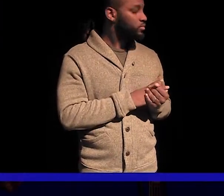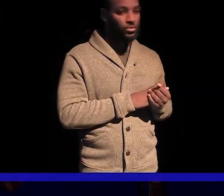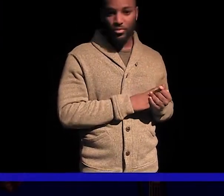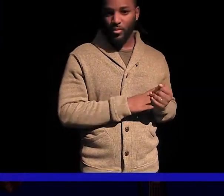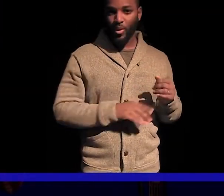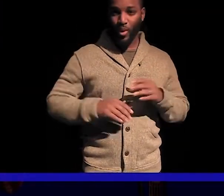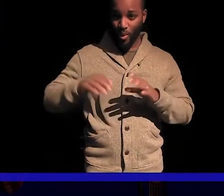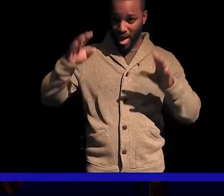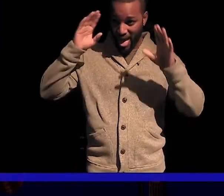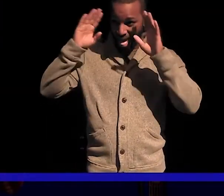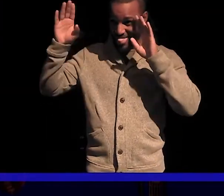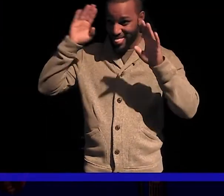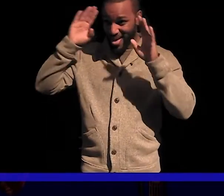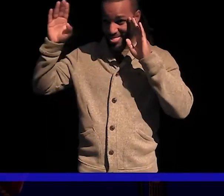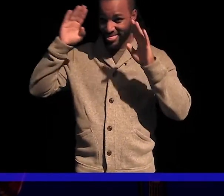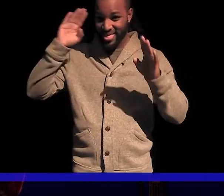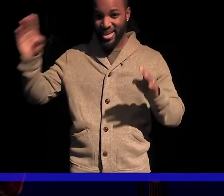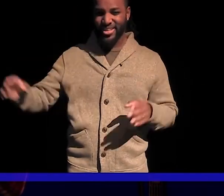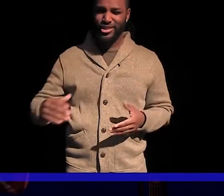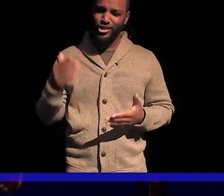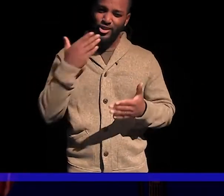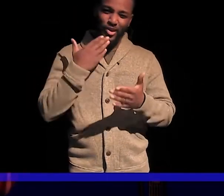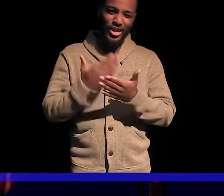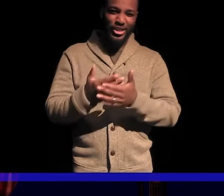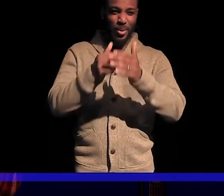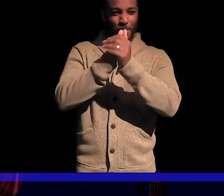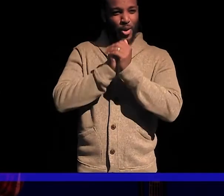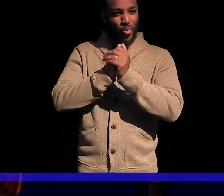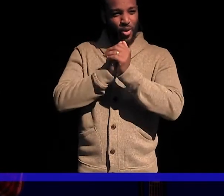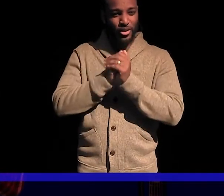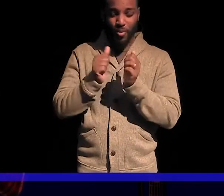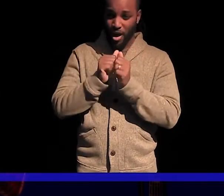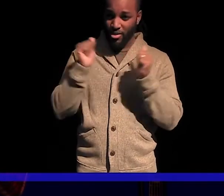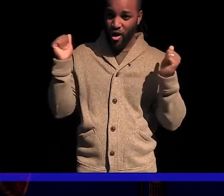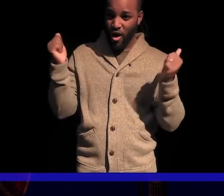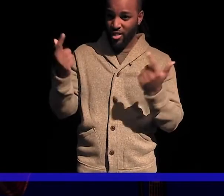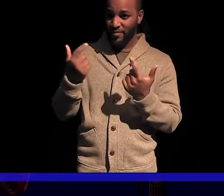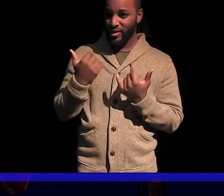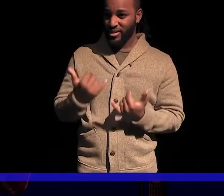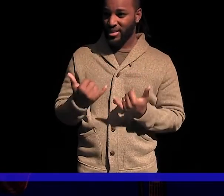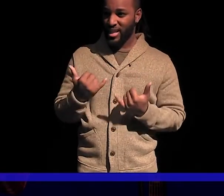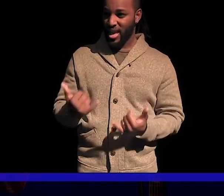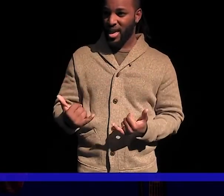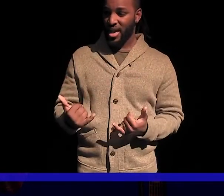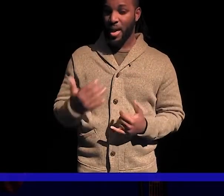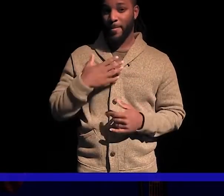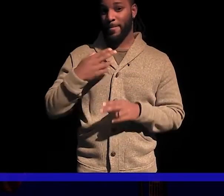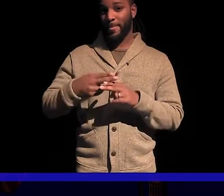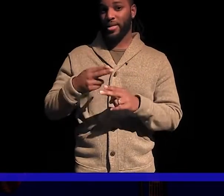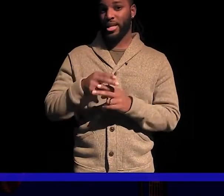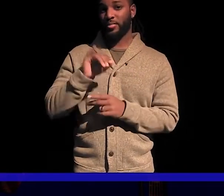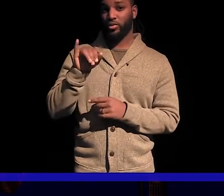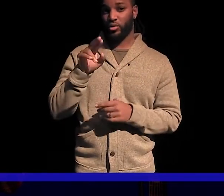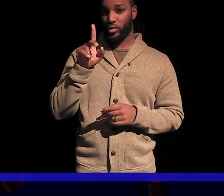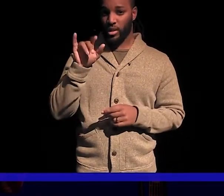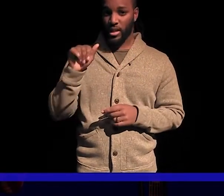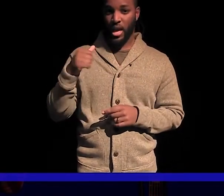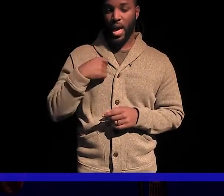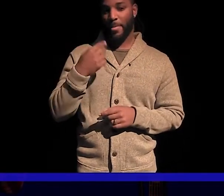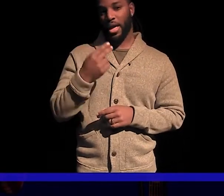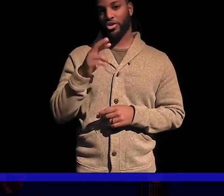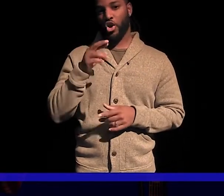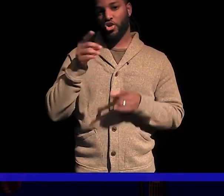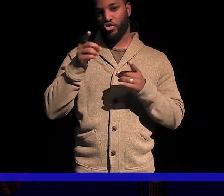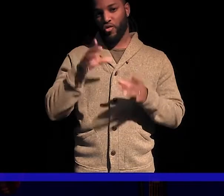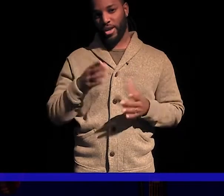Well, hello there. It is so good to be worshiping with all of you today. My name is Julia Moyer. I'm the HR director